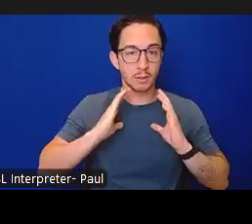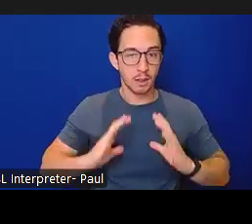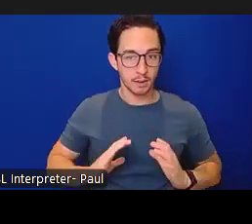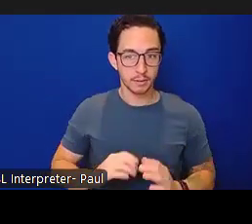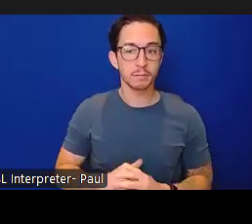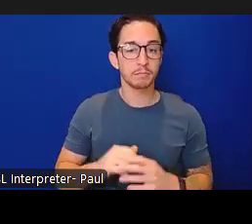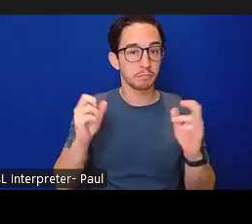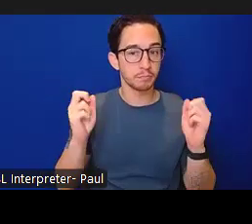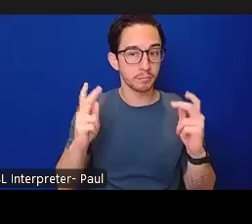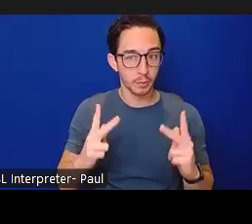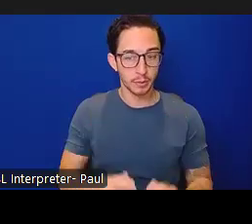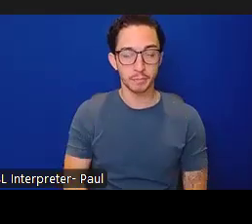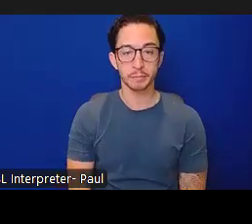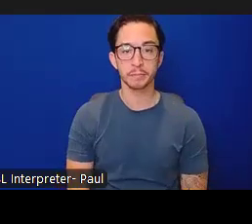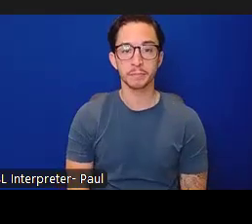Okay.